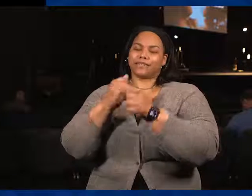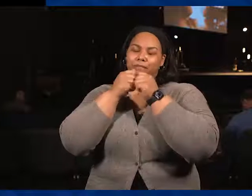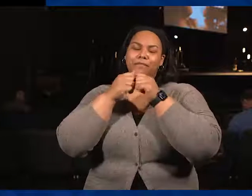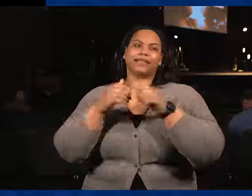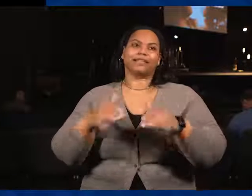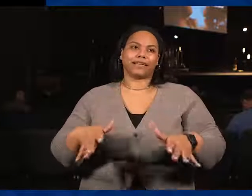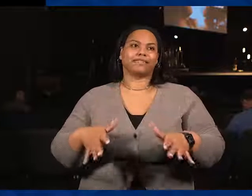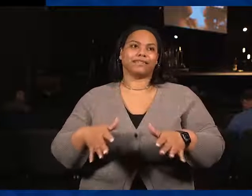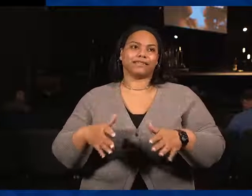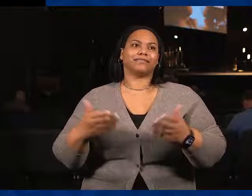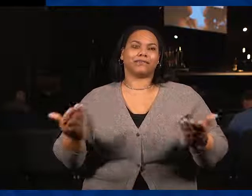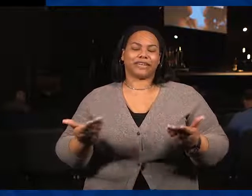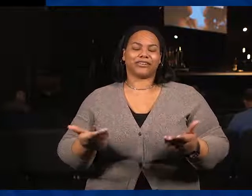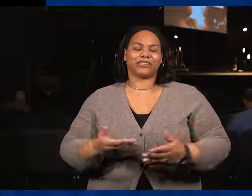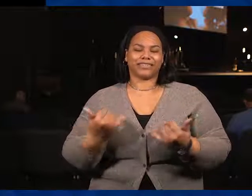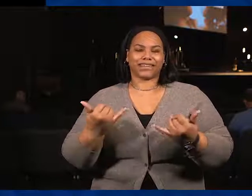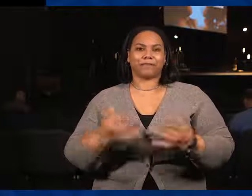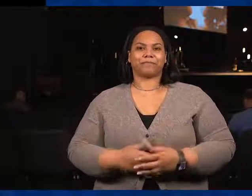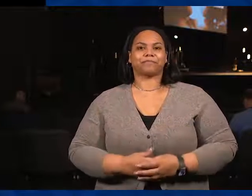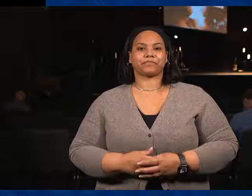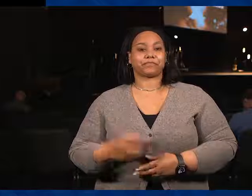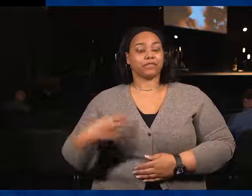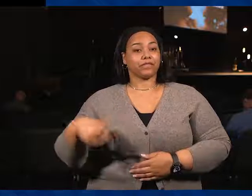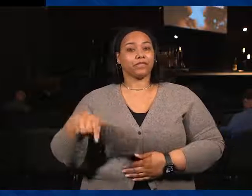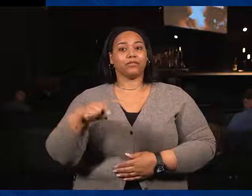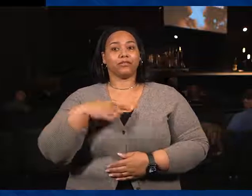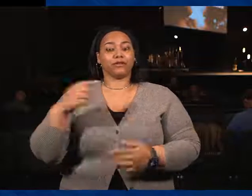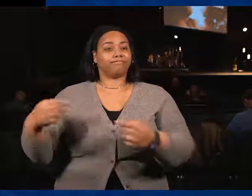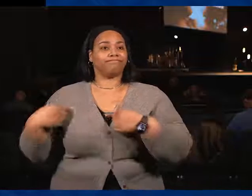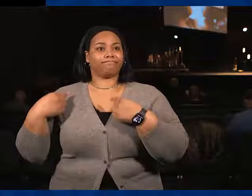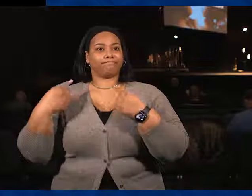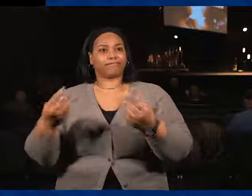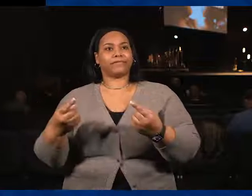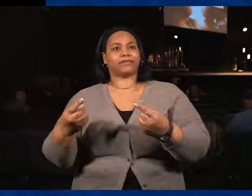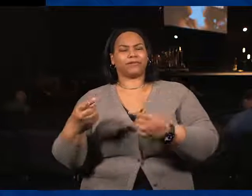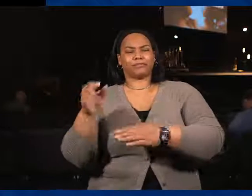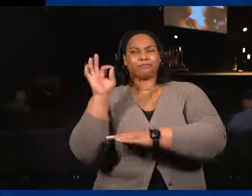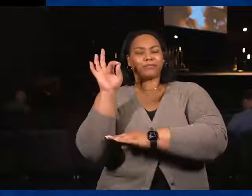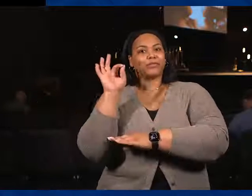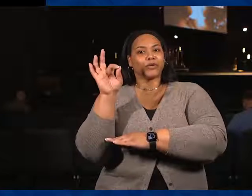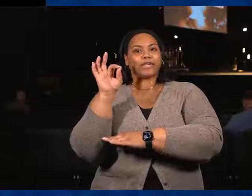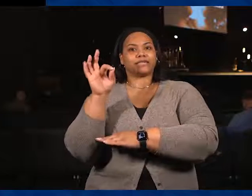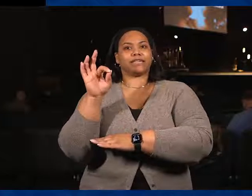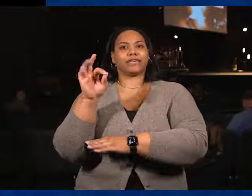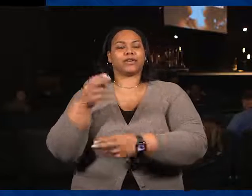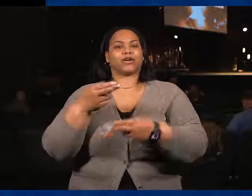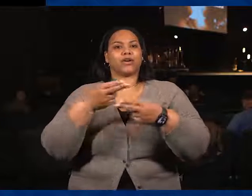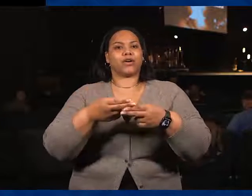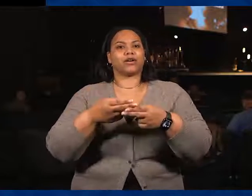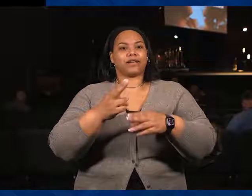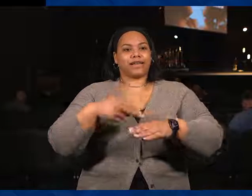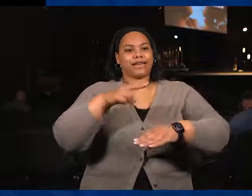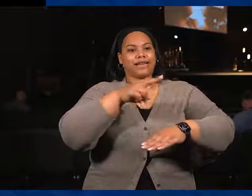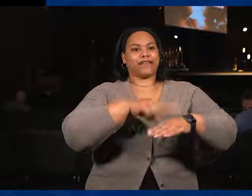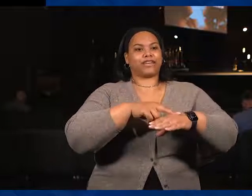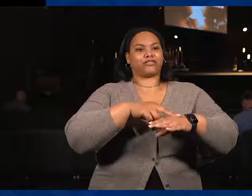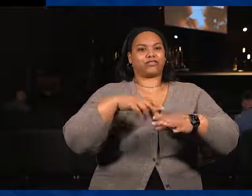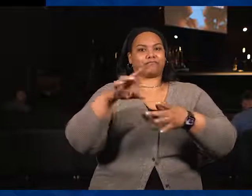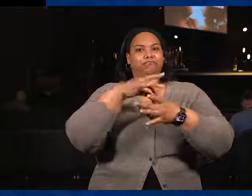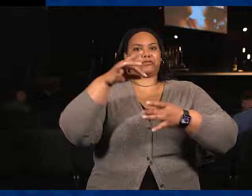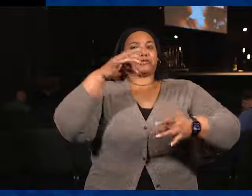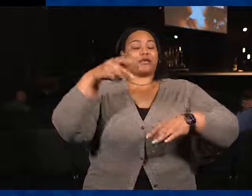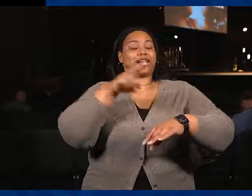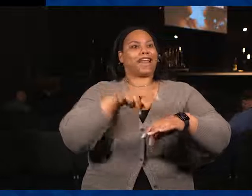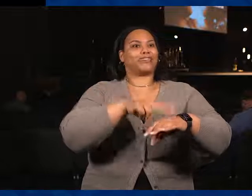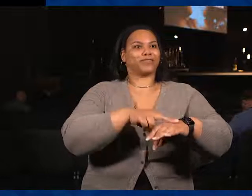here on today. For those of you all who have been with us, we have been in a series called Naturally Supernatural. And